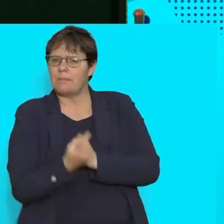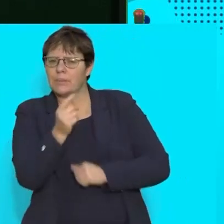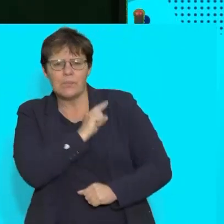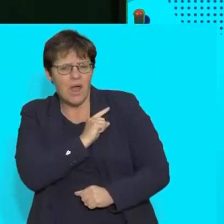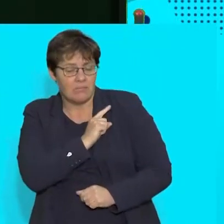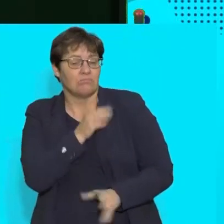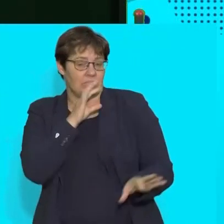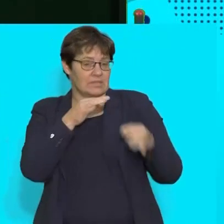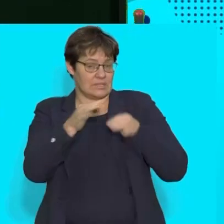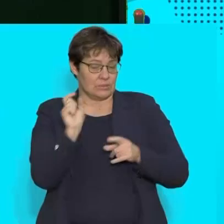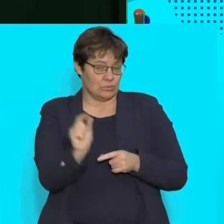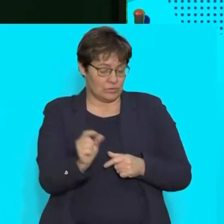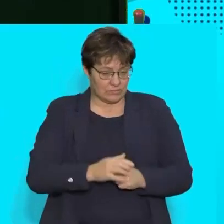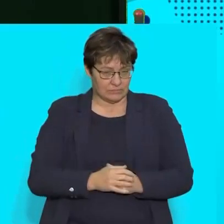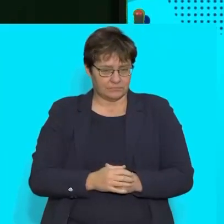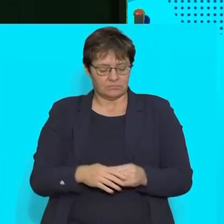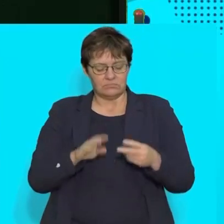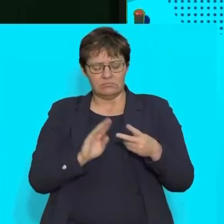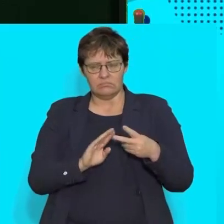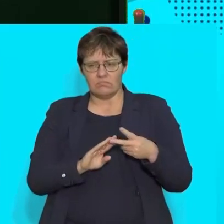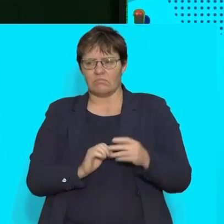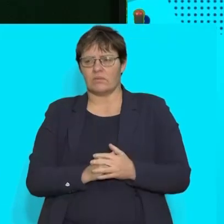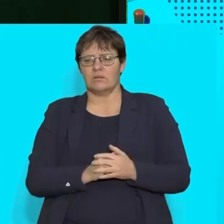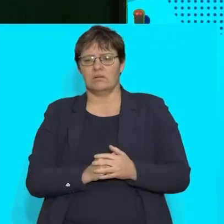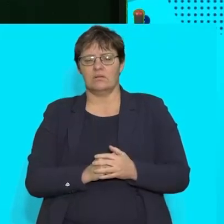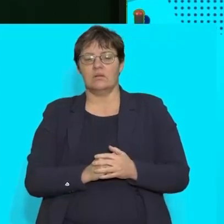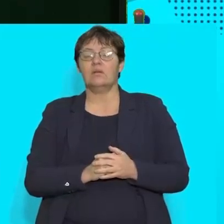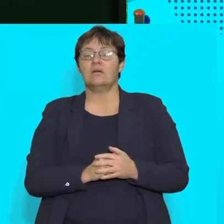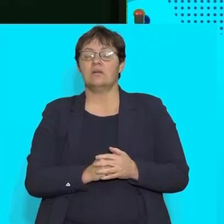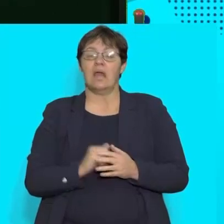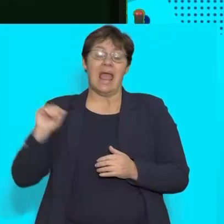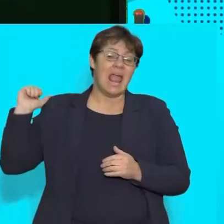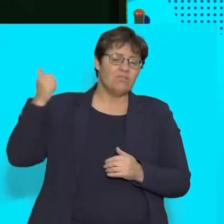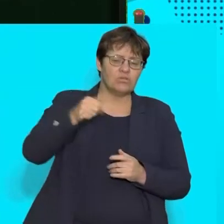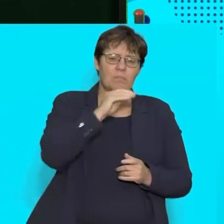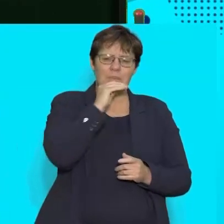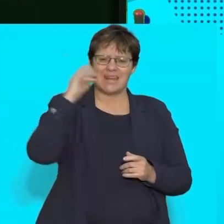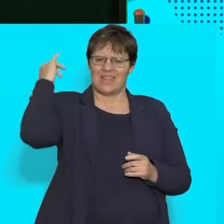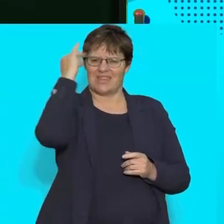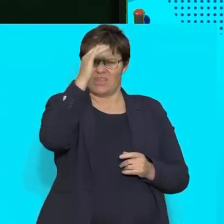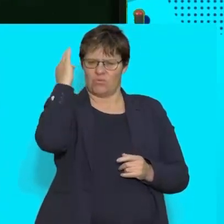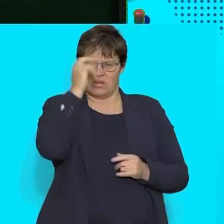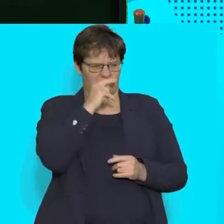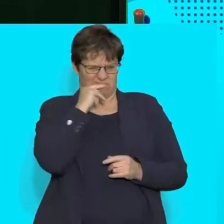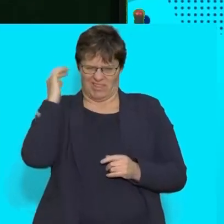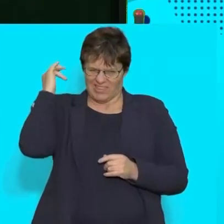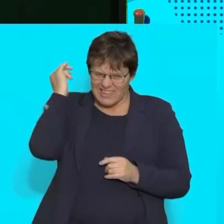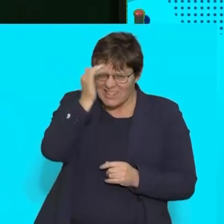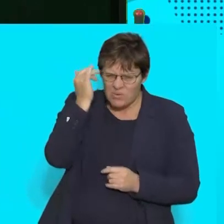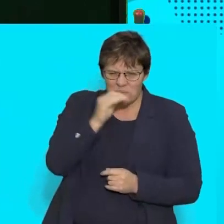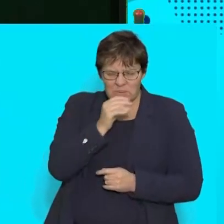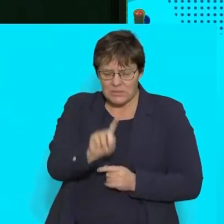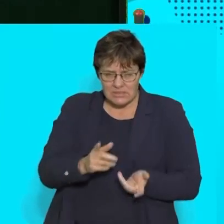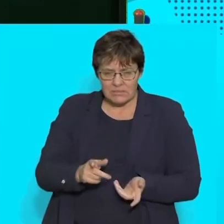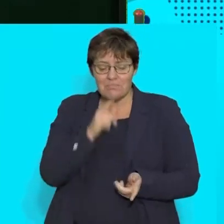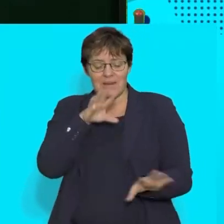in a little while. A theory, we refer to evolution as being a theory. What do we mean by that?